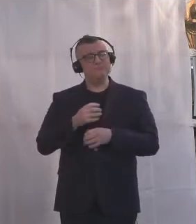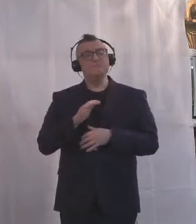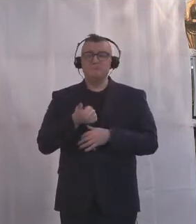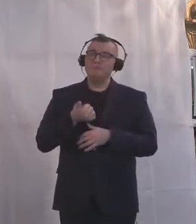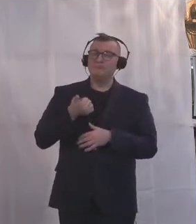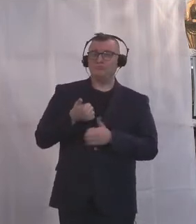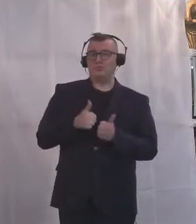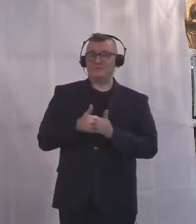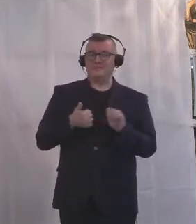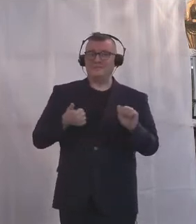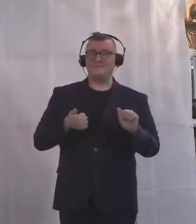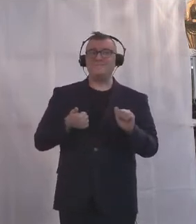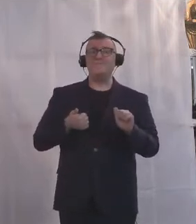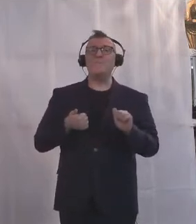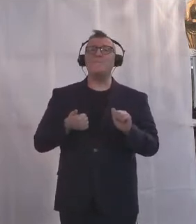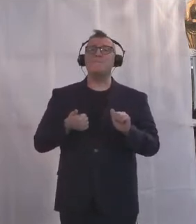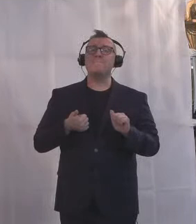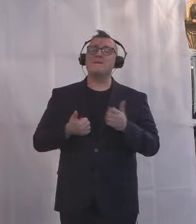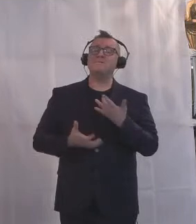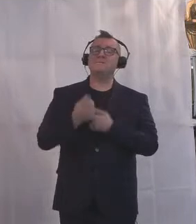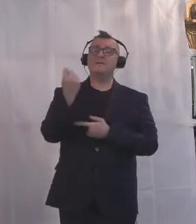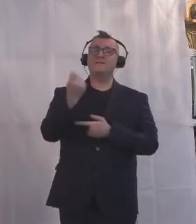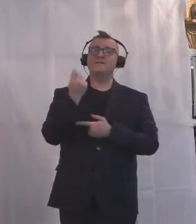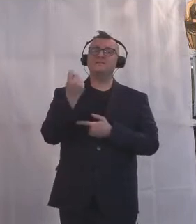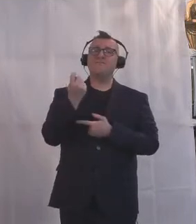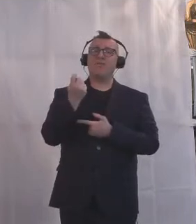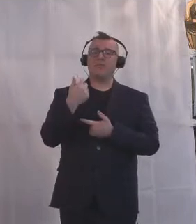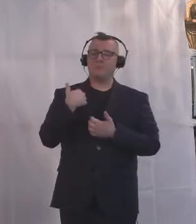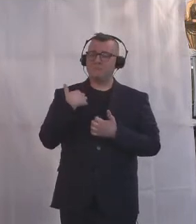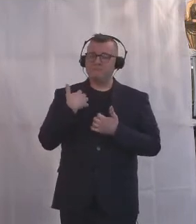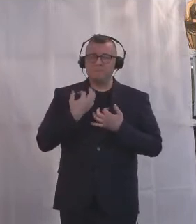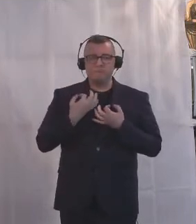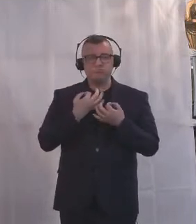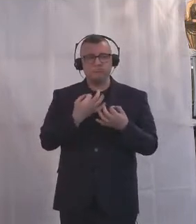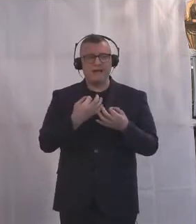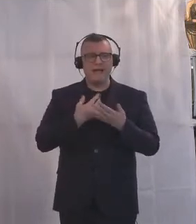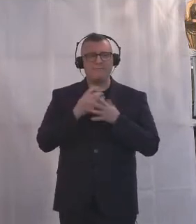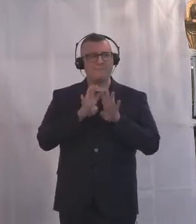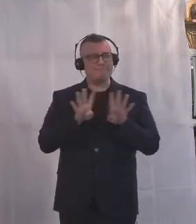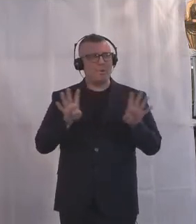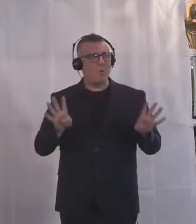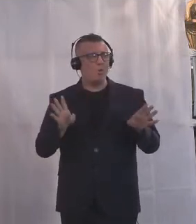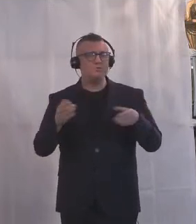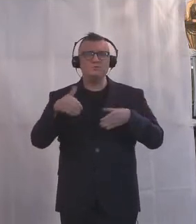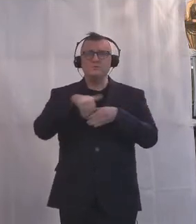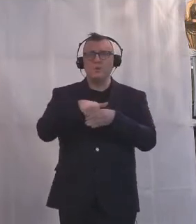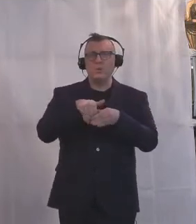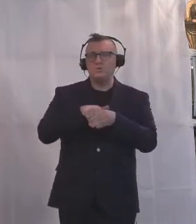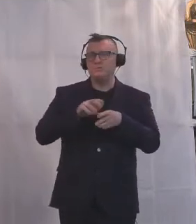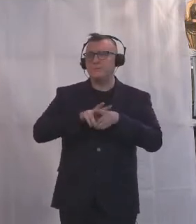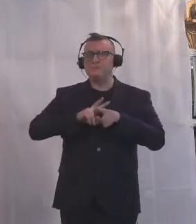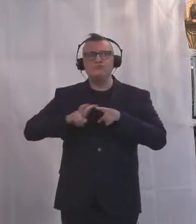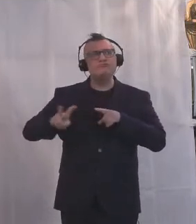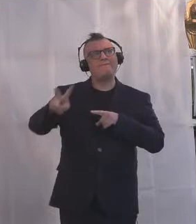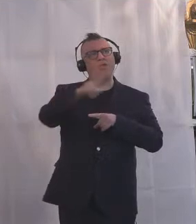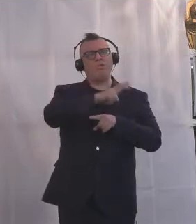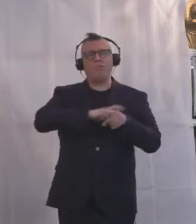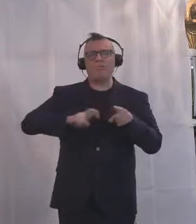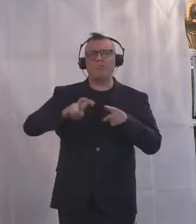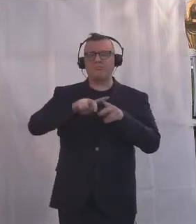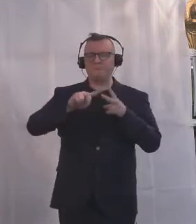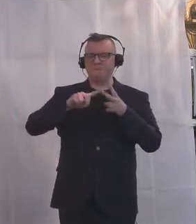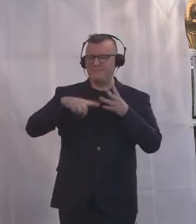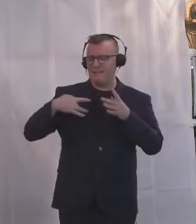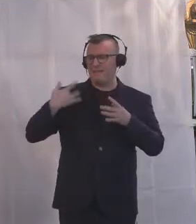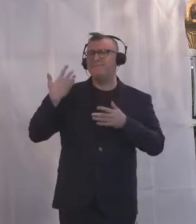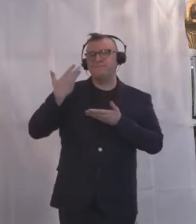so far in a space I'm really passionate about. I've sat on boards, I've traveled, I've lived, I've done lots of awesome stuff. But I've